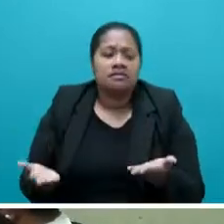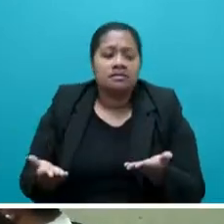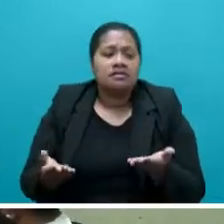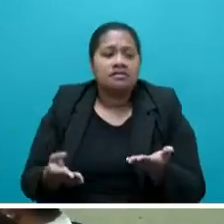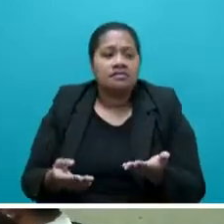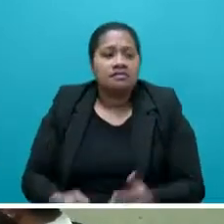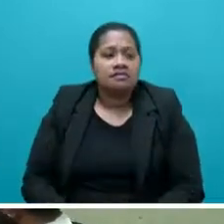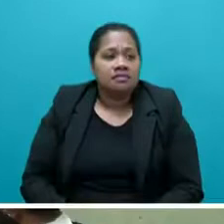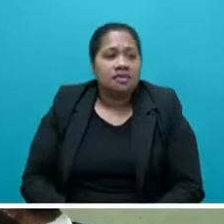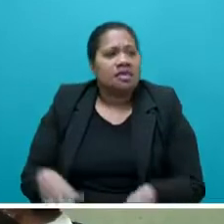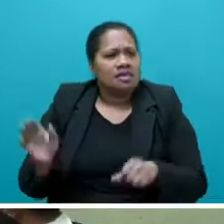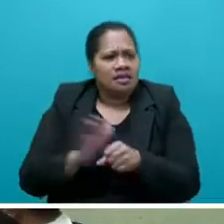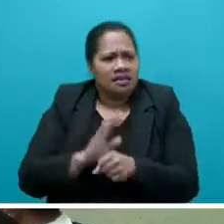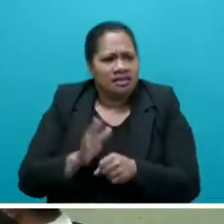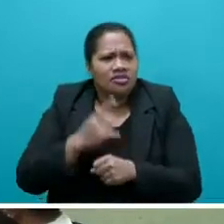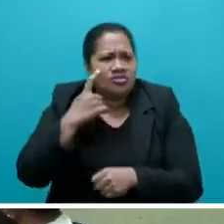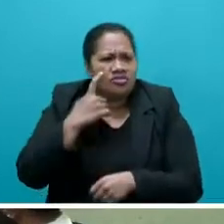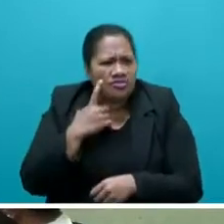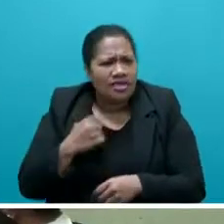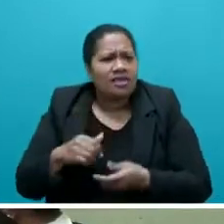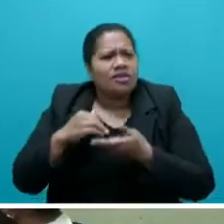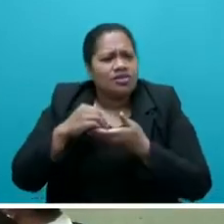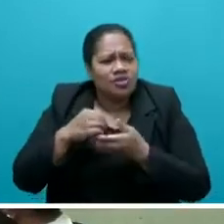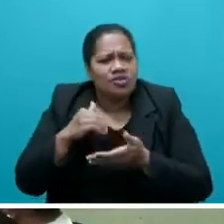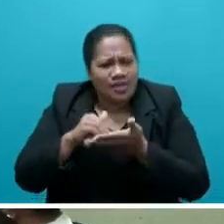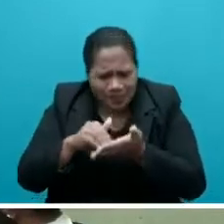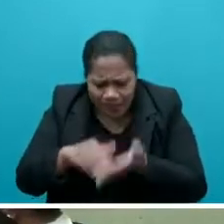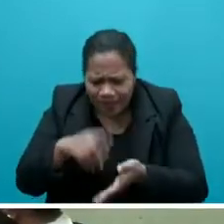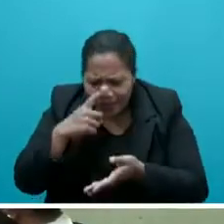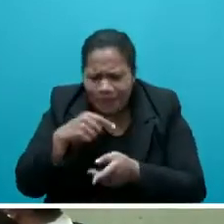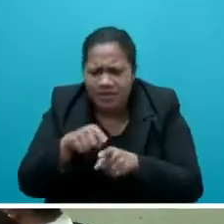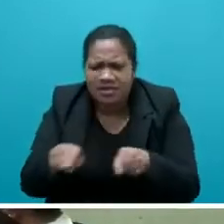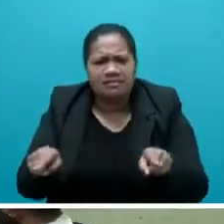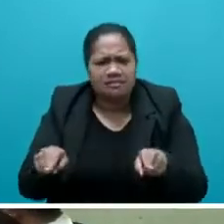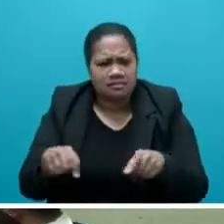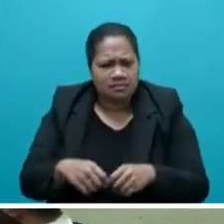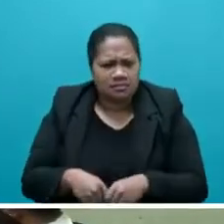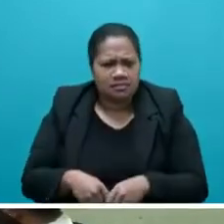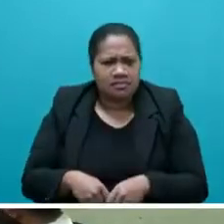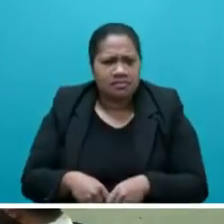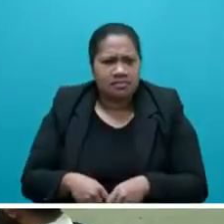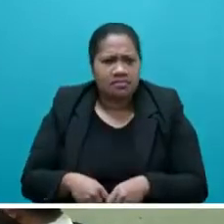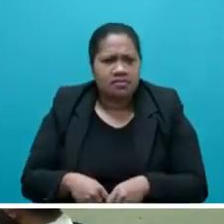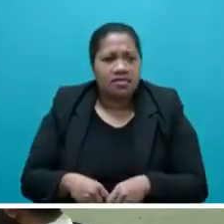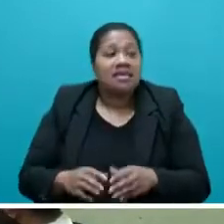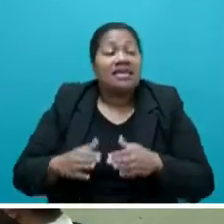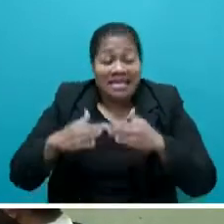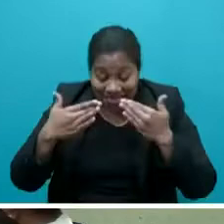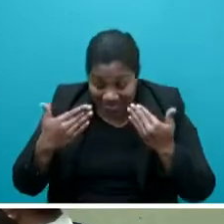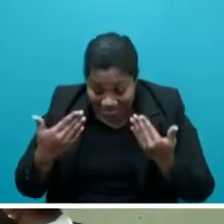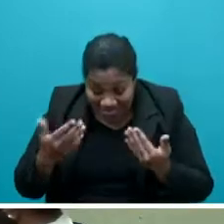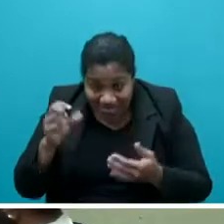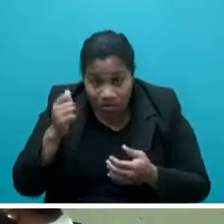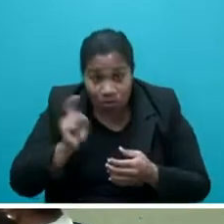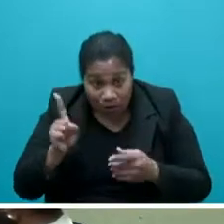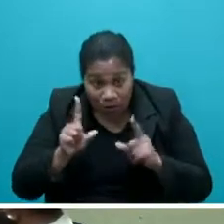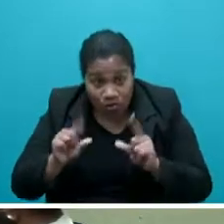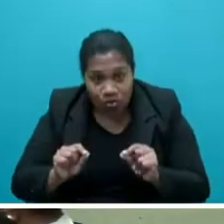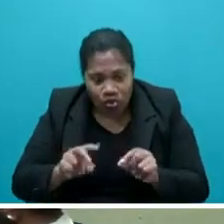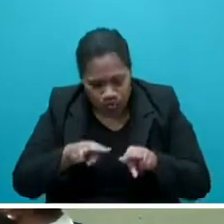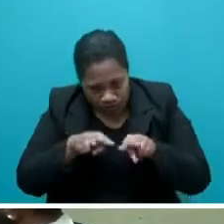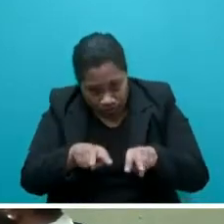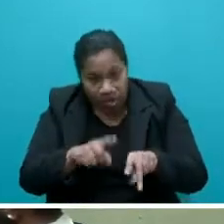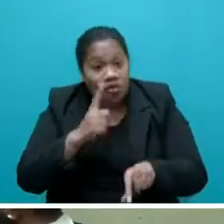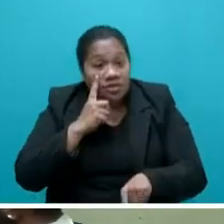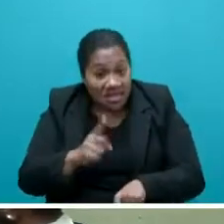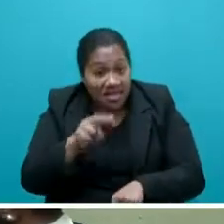people at that point in time, they may be all 100% one ethnic group. Another point in time, 50%. It's done on a needs basis. That's the only way you can